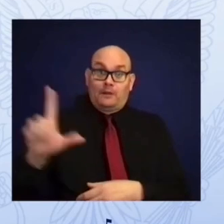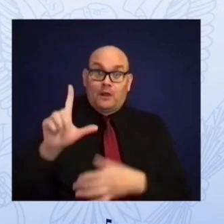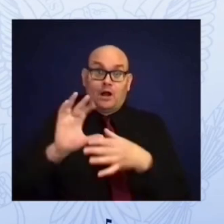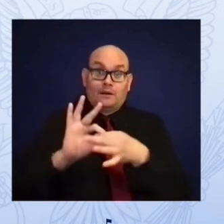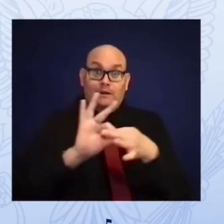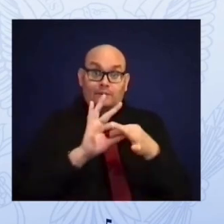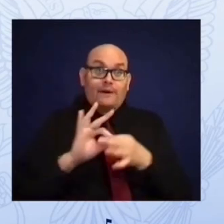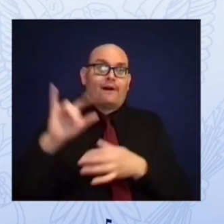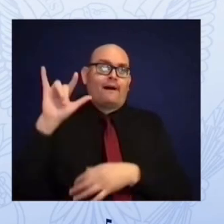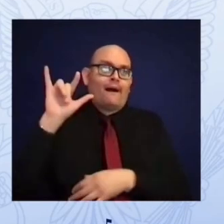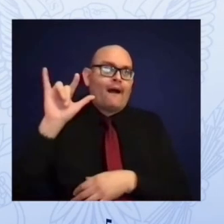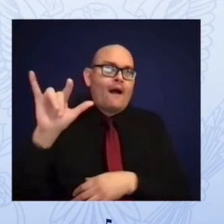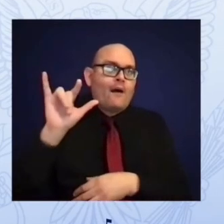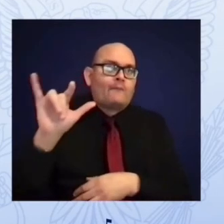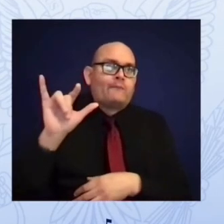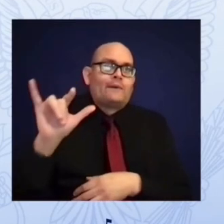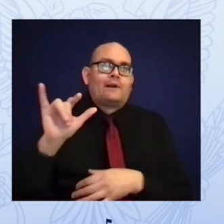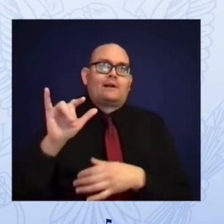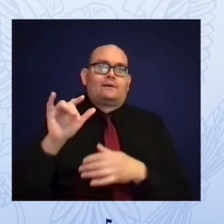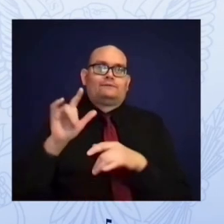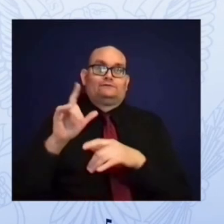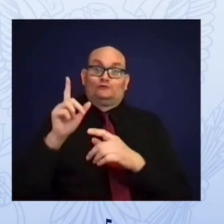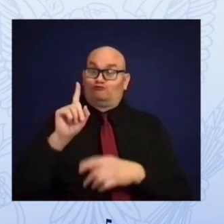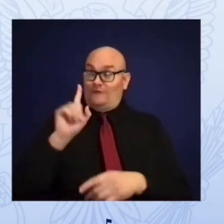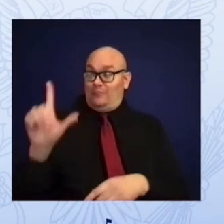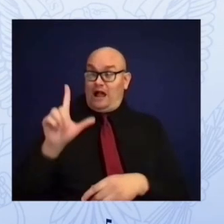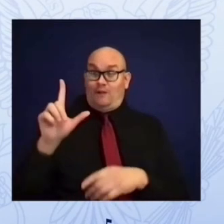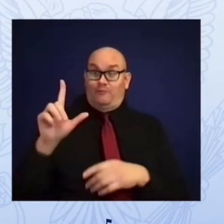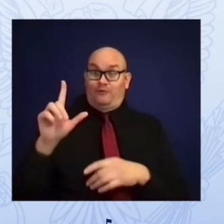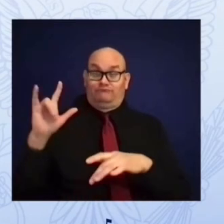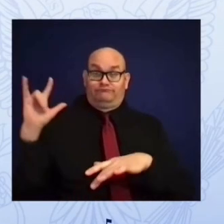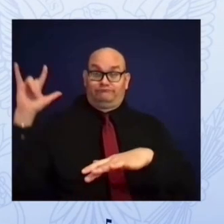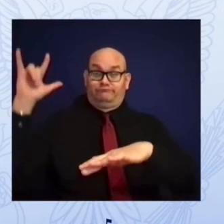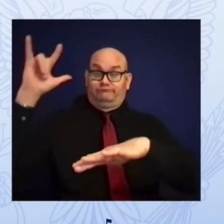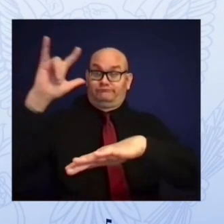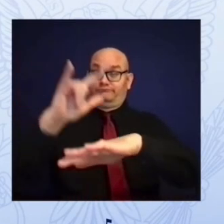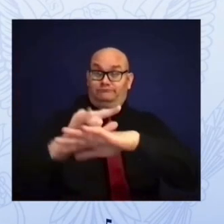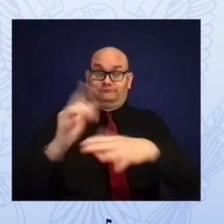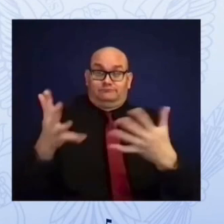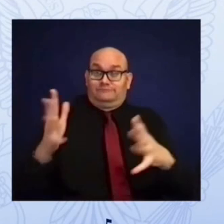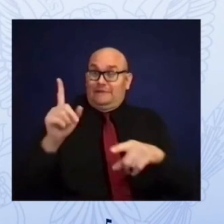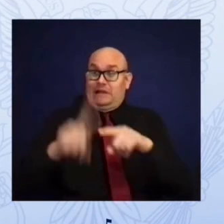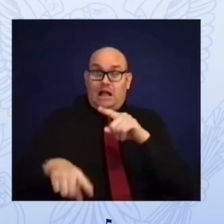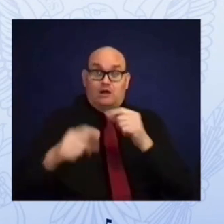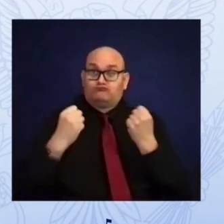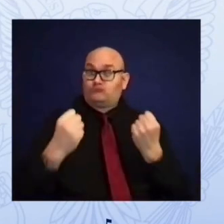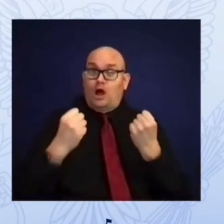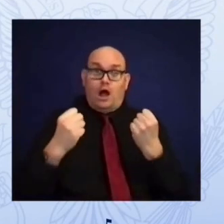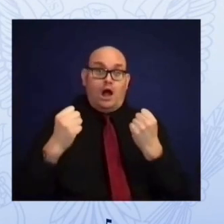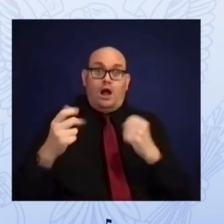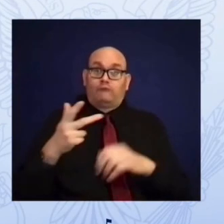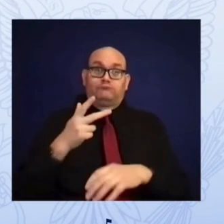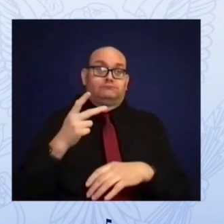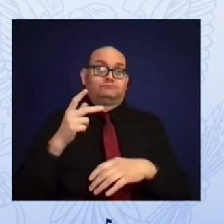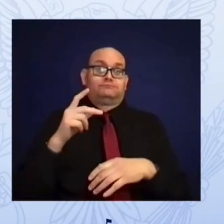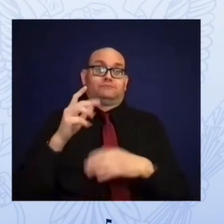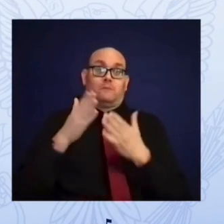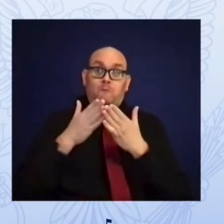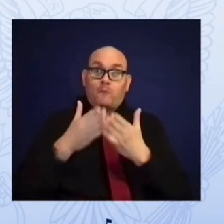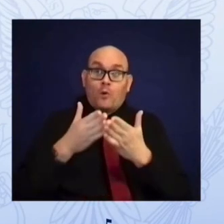to embrace their environment, explore their Yupik culture, and participate in a modern, digitally driven